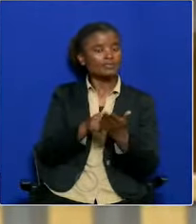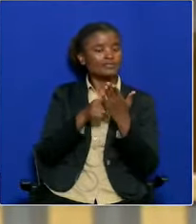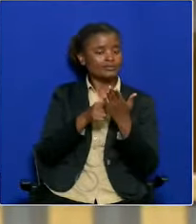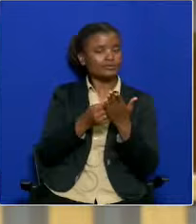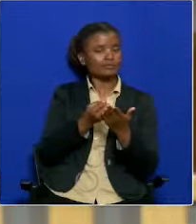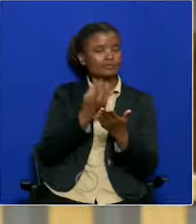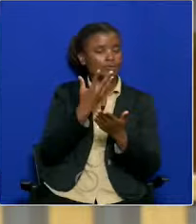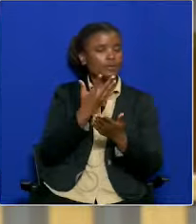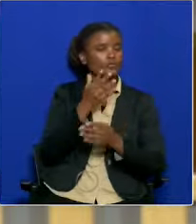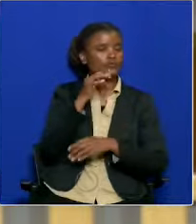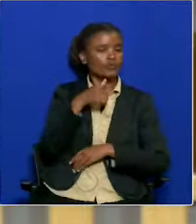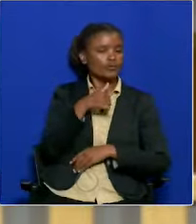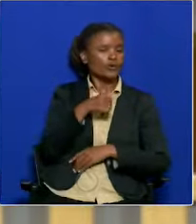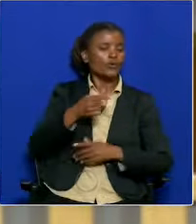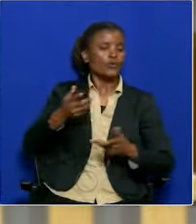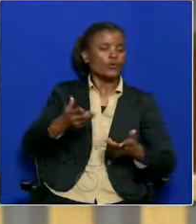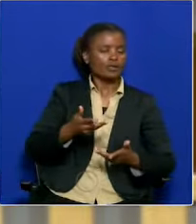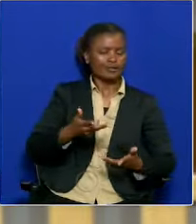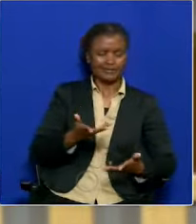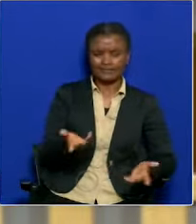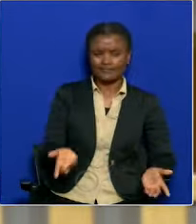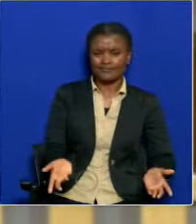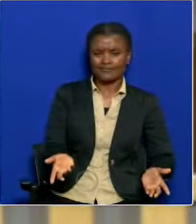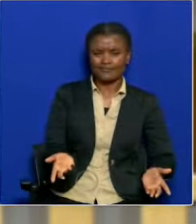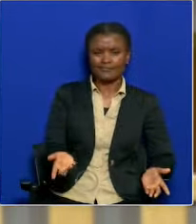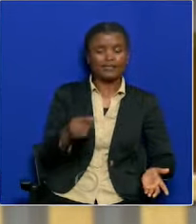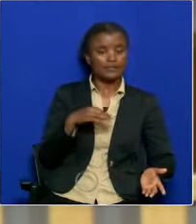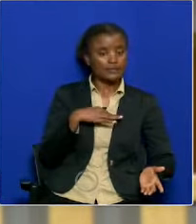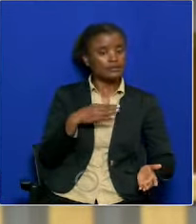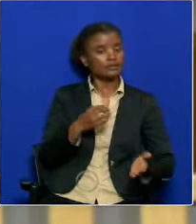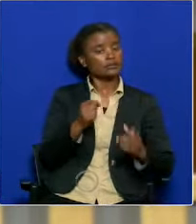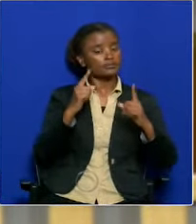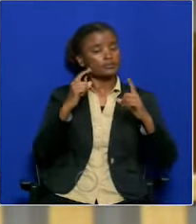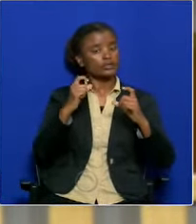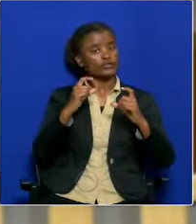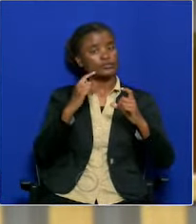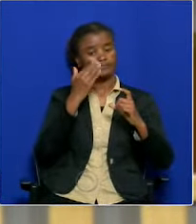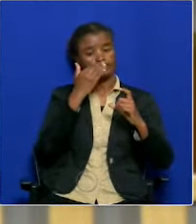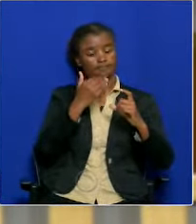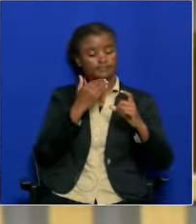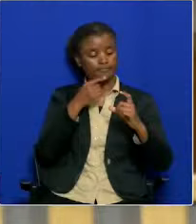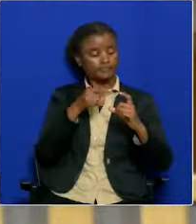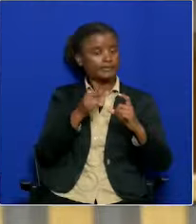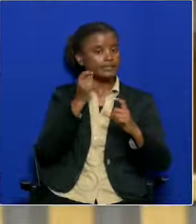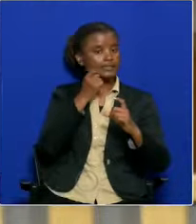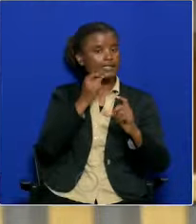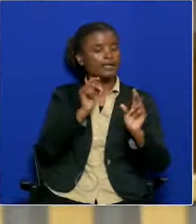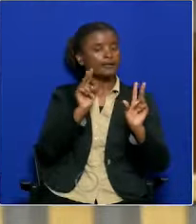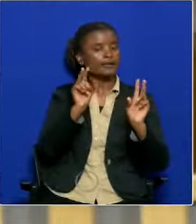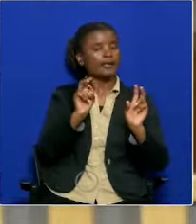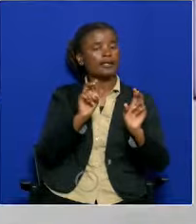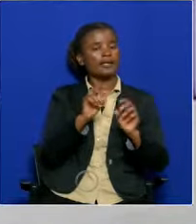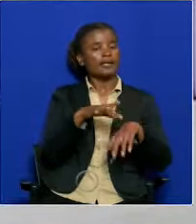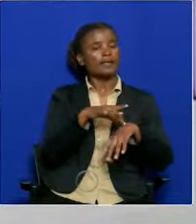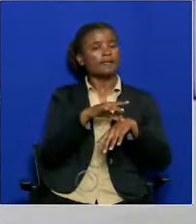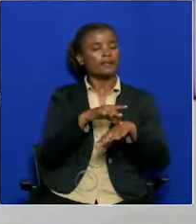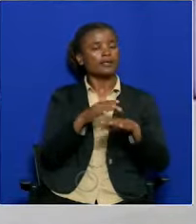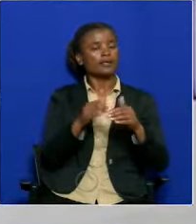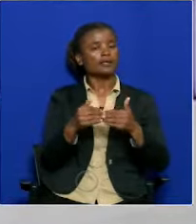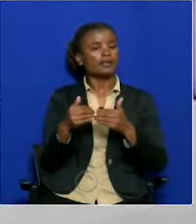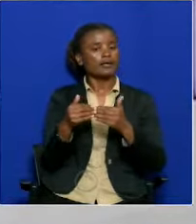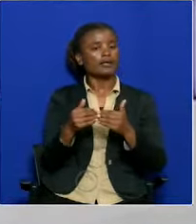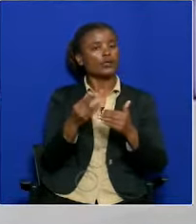it doesn't even tell you anything. The screenshots just say Medicare, and then it gives you that list. He says maybe